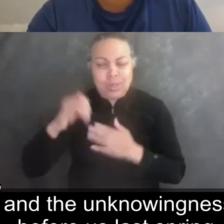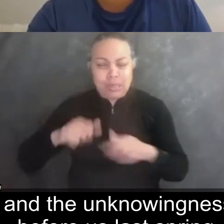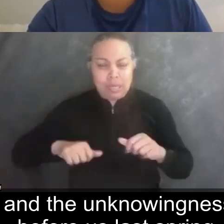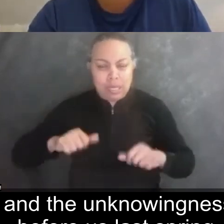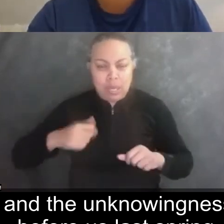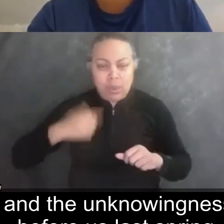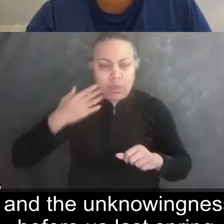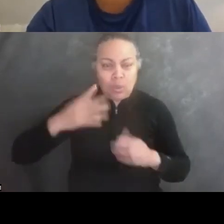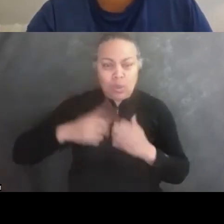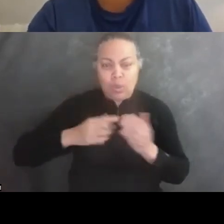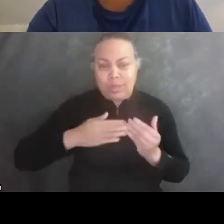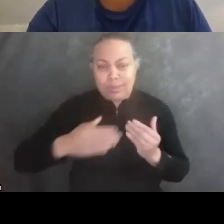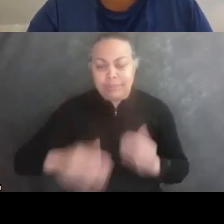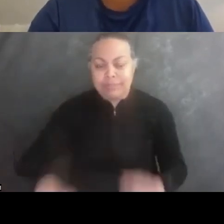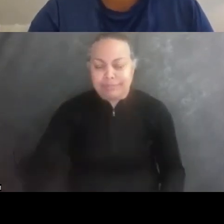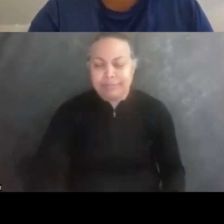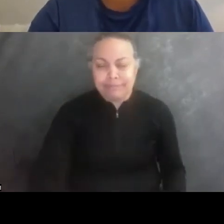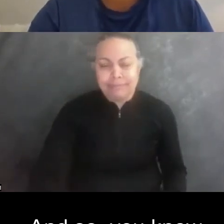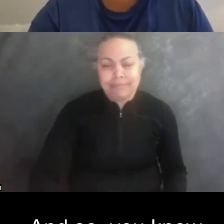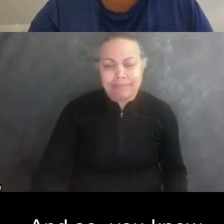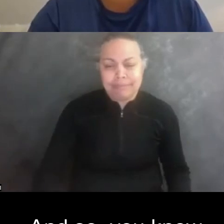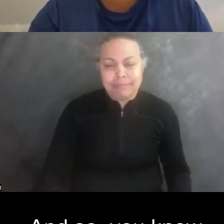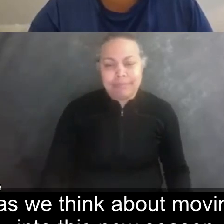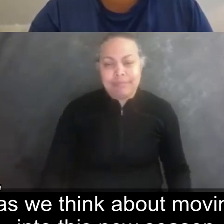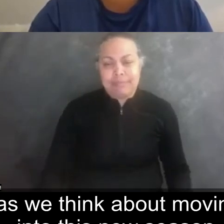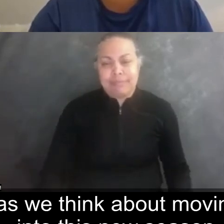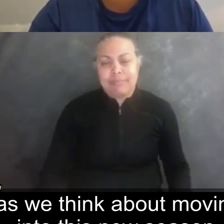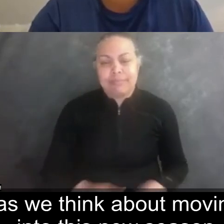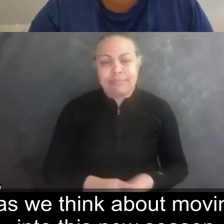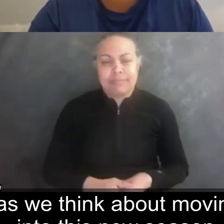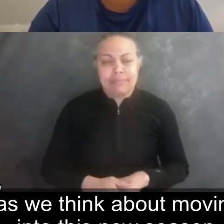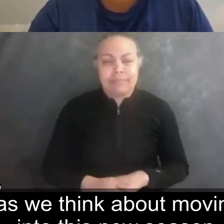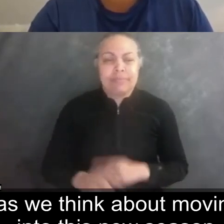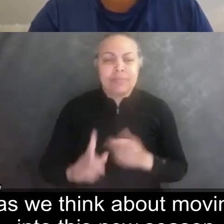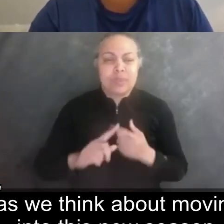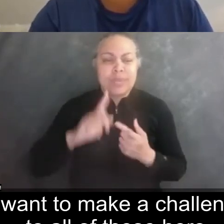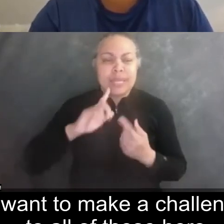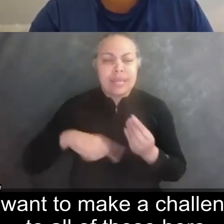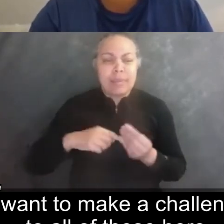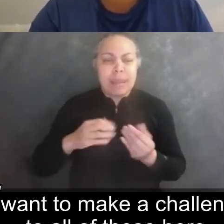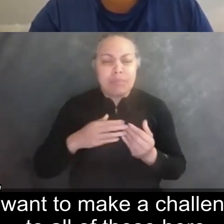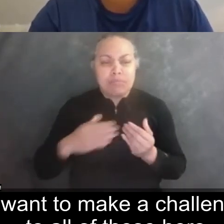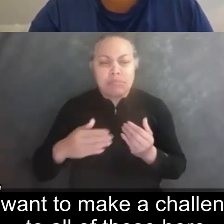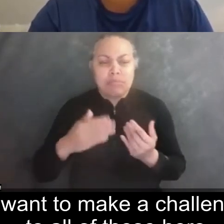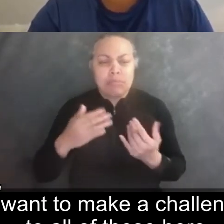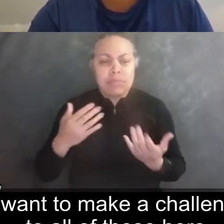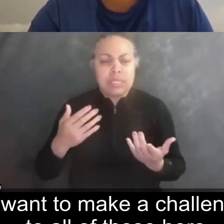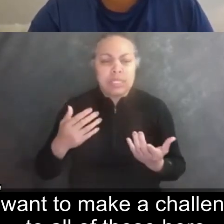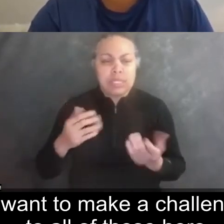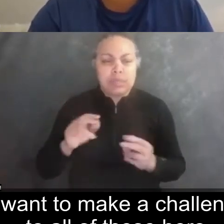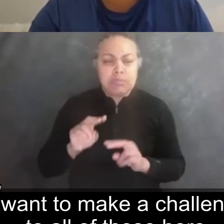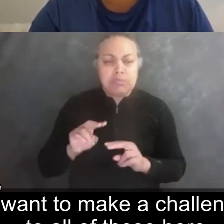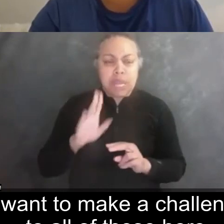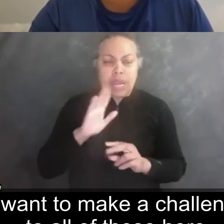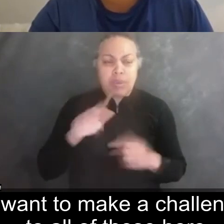us last spring. And so, you know, as we think about moving into this new season, I want to make a